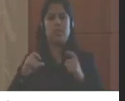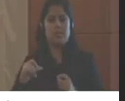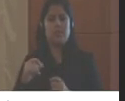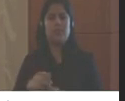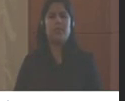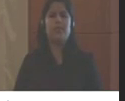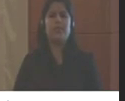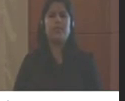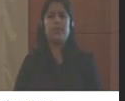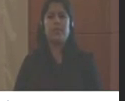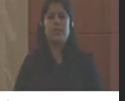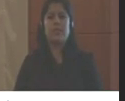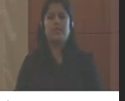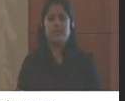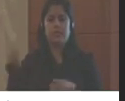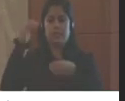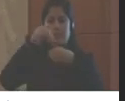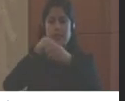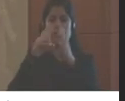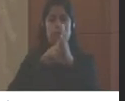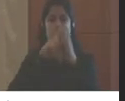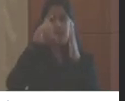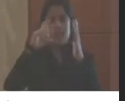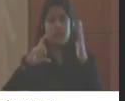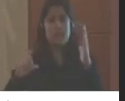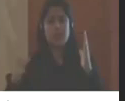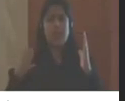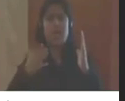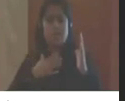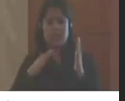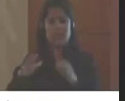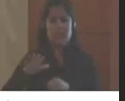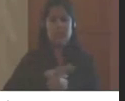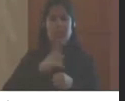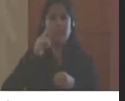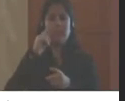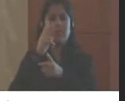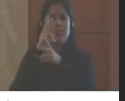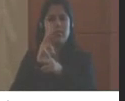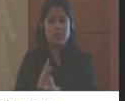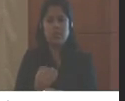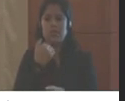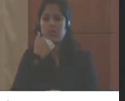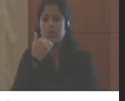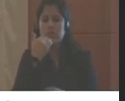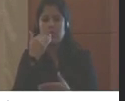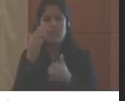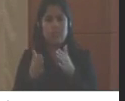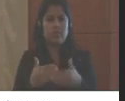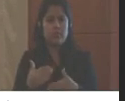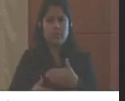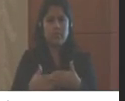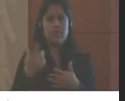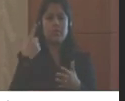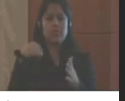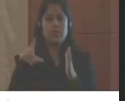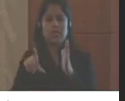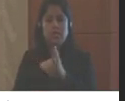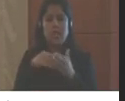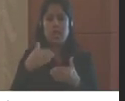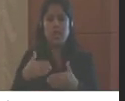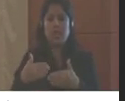and transparency for the collective well-being. We have the basis of actions